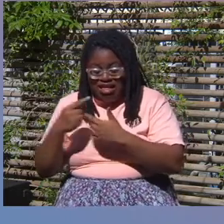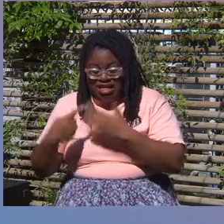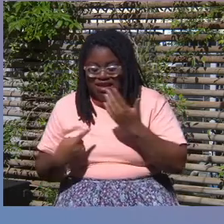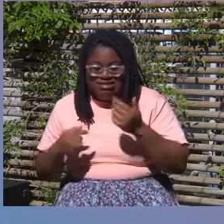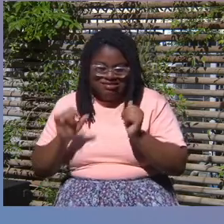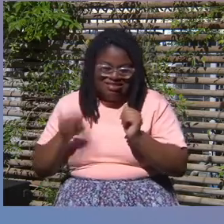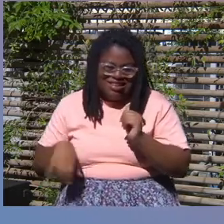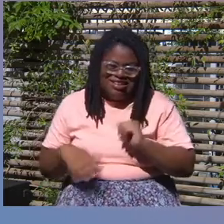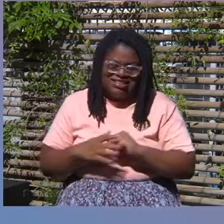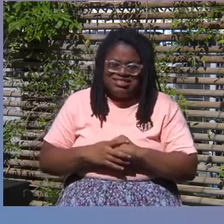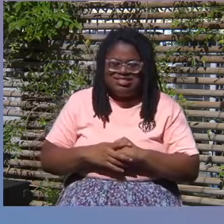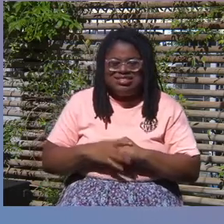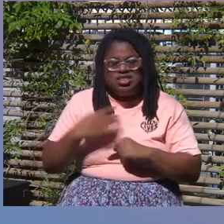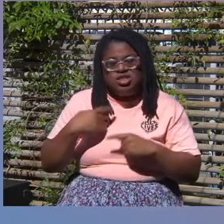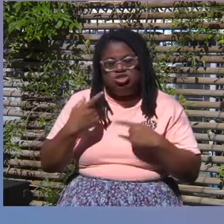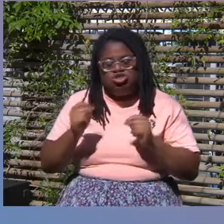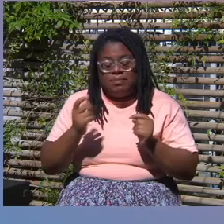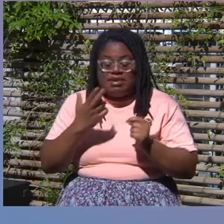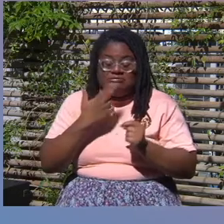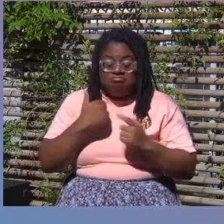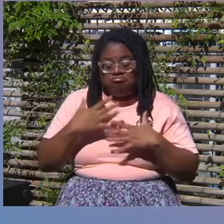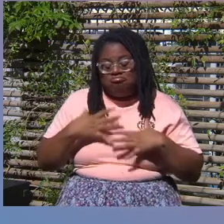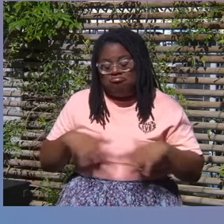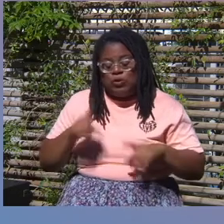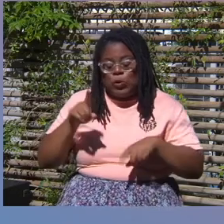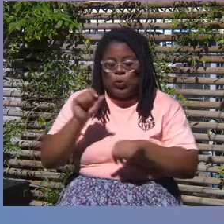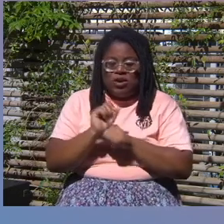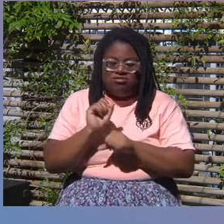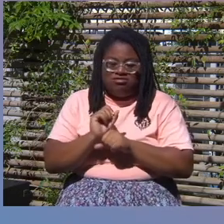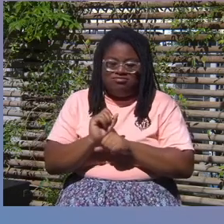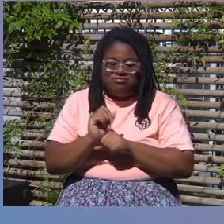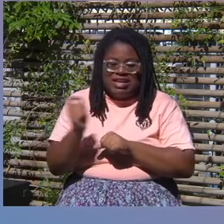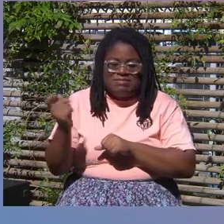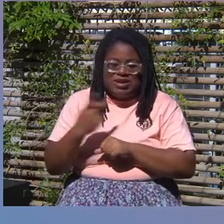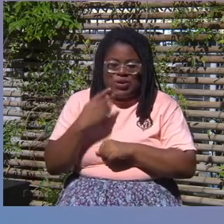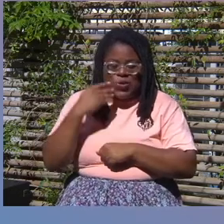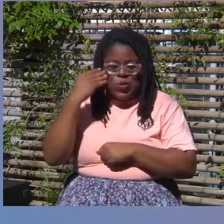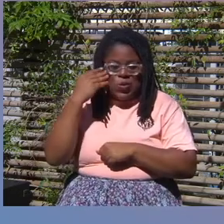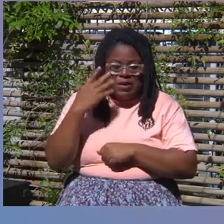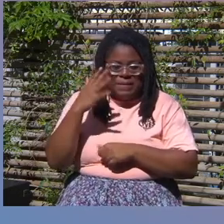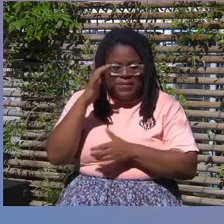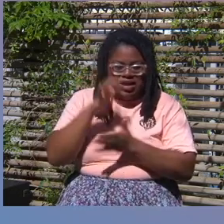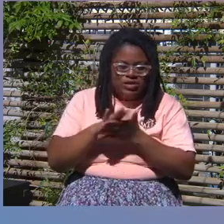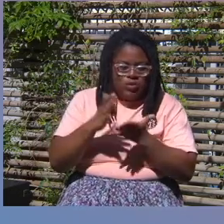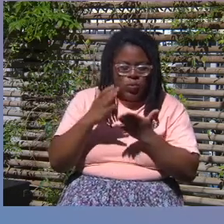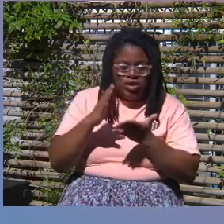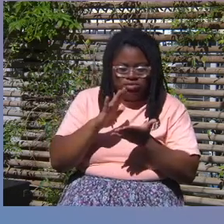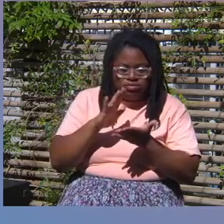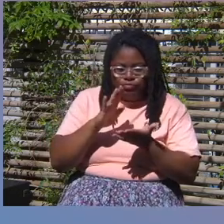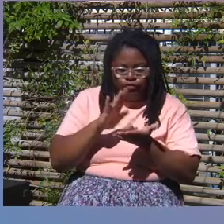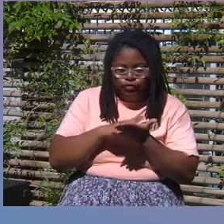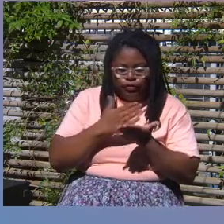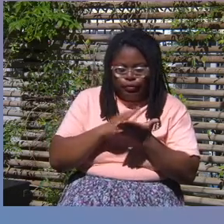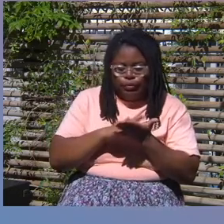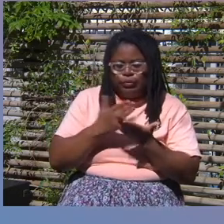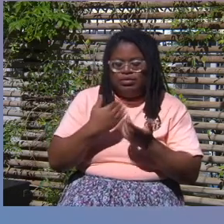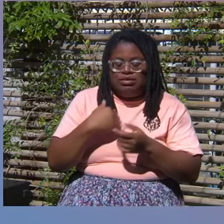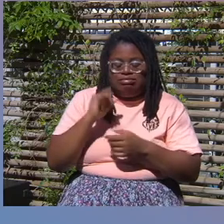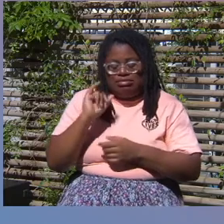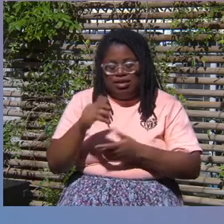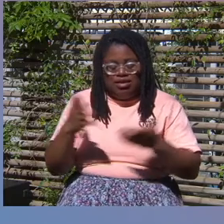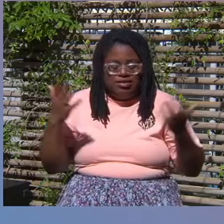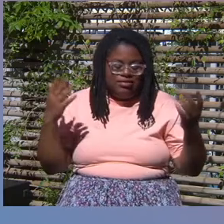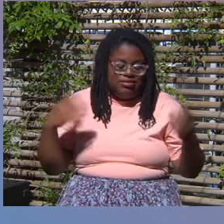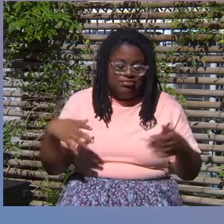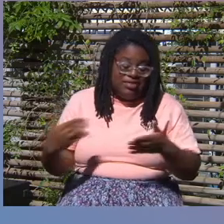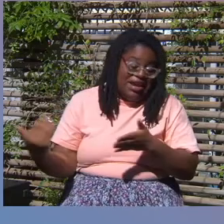everything. Then I'd try to get cute and go to work. Then I come home and my husband wants a grilled cheese. And then, you know,